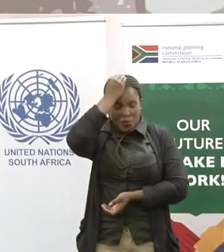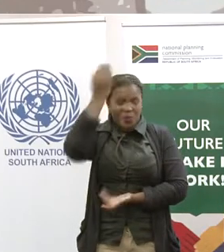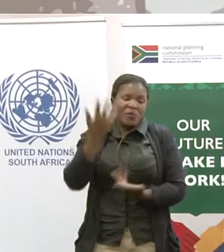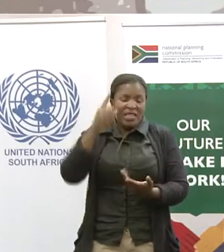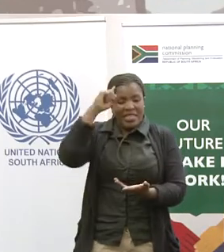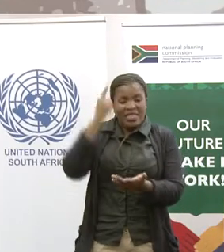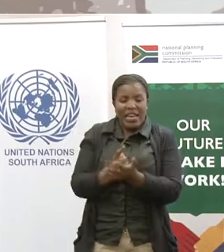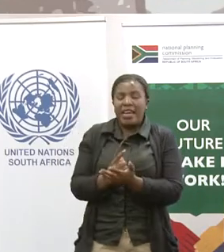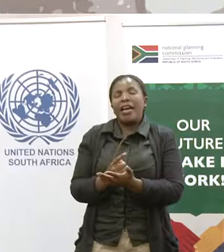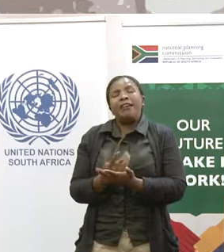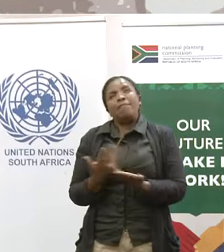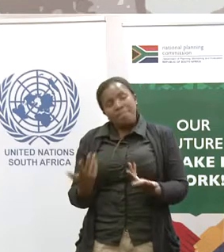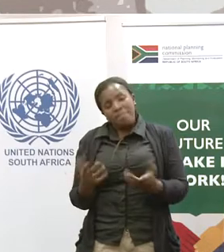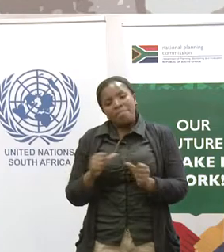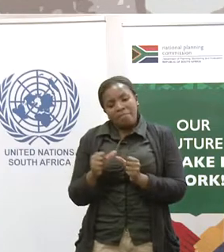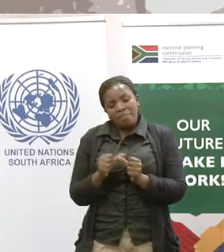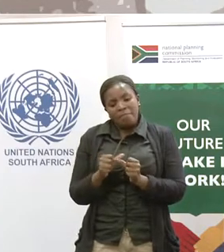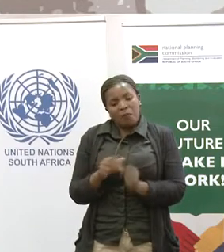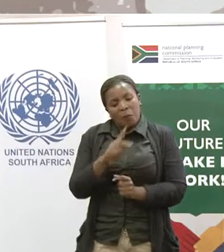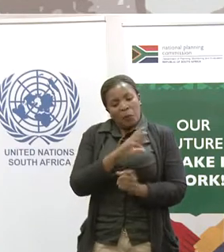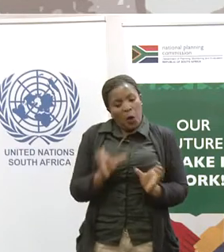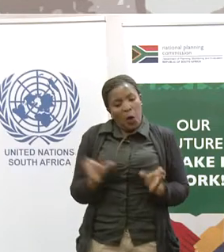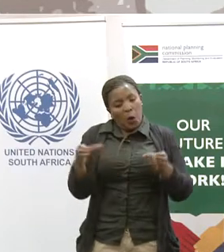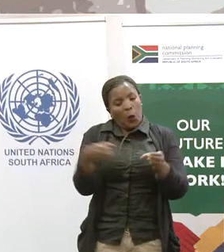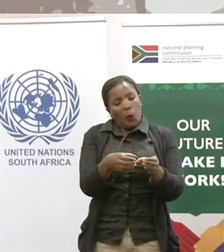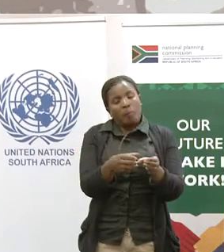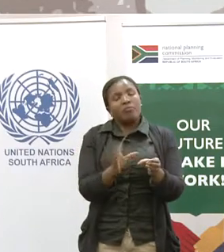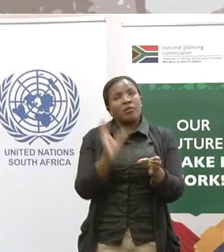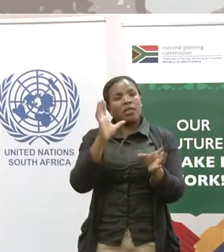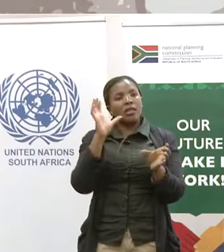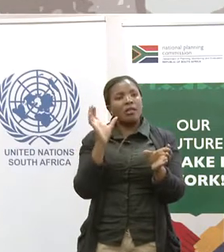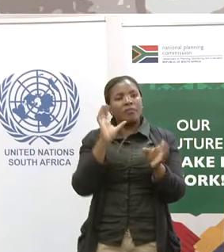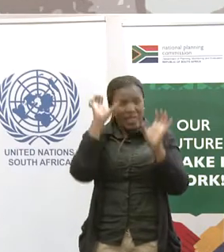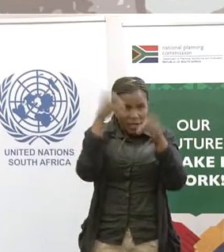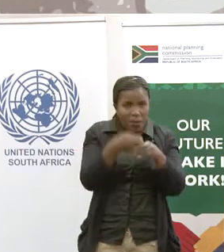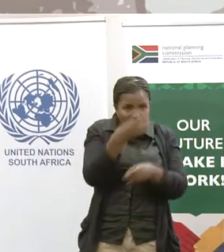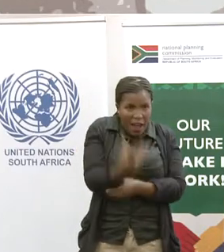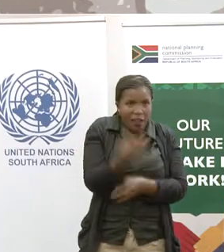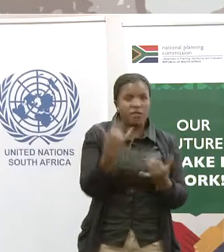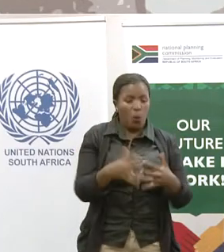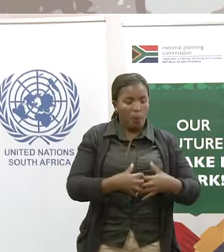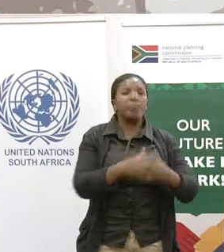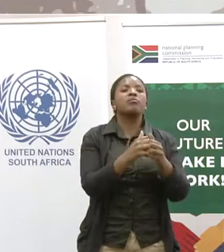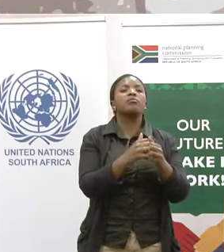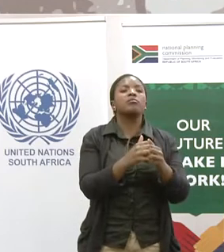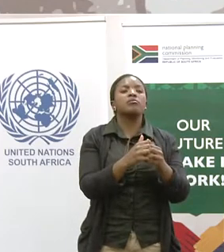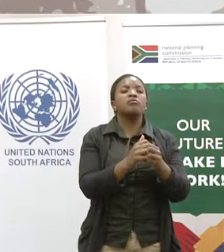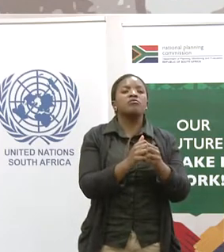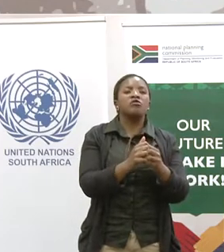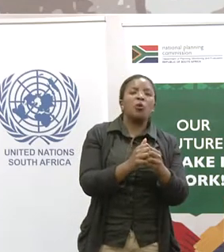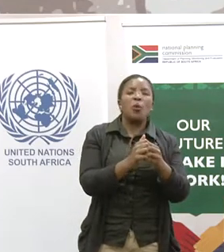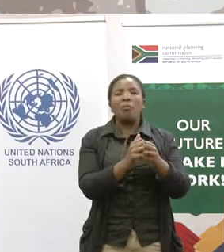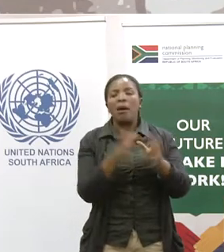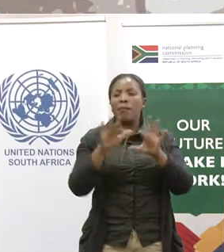disability. Everybody went like, oh, at least that brings us closer to power. Can at least taste the